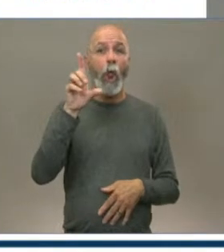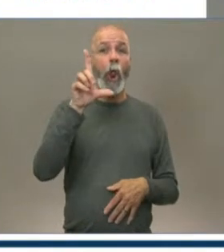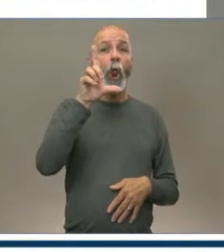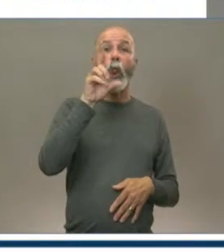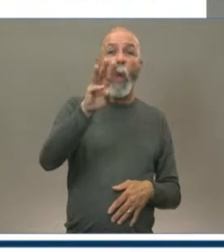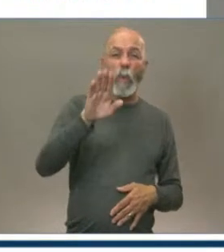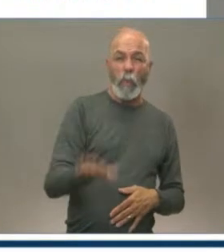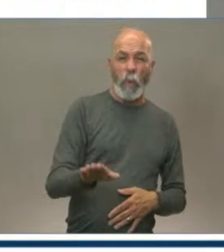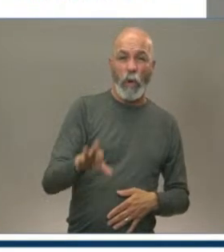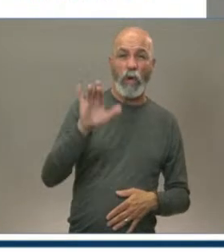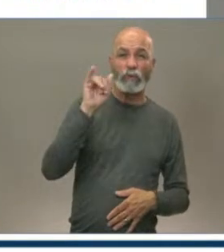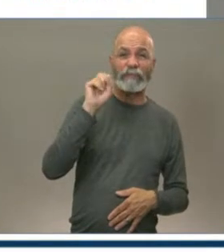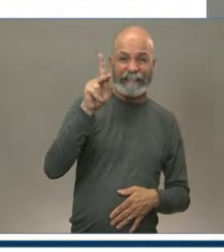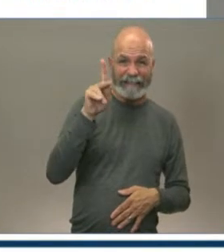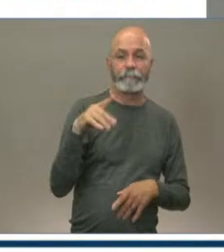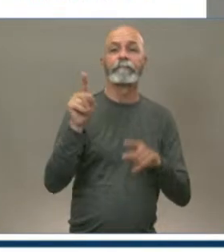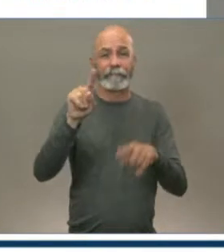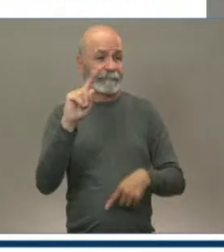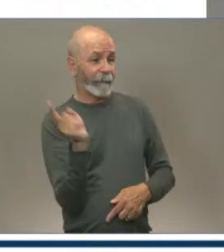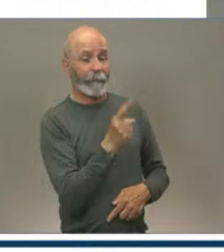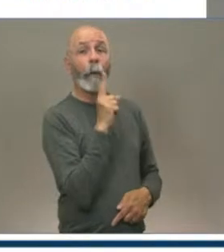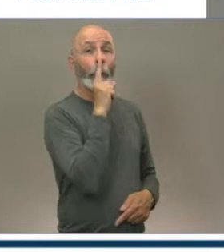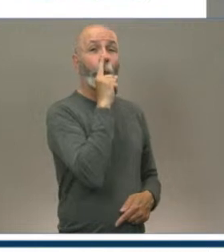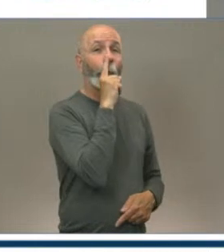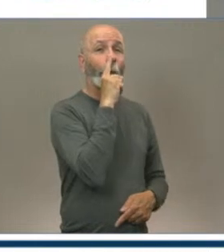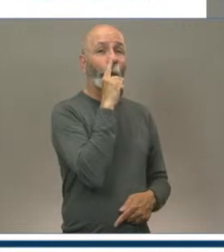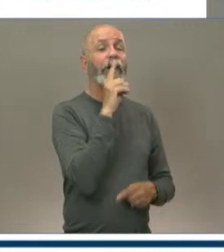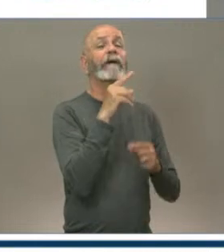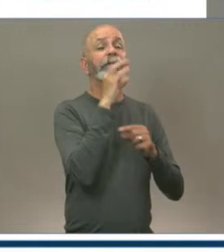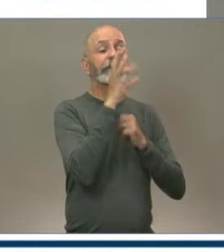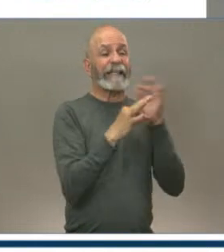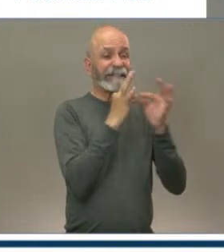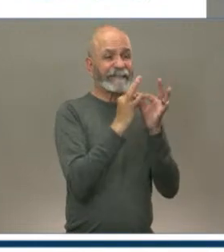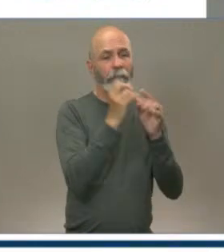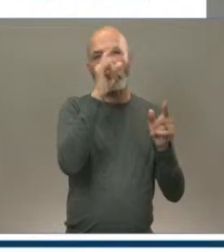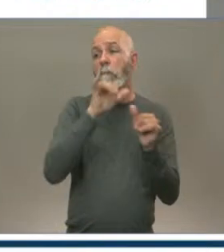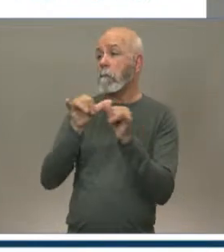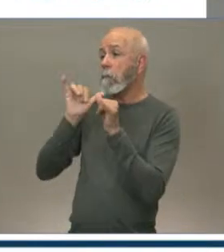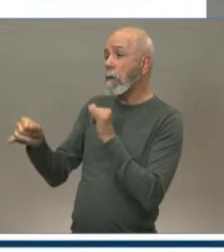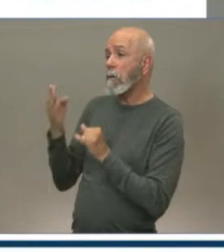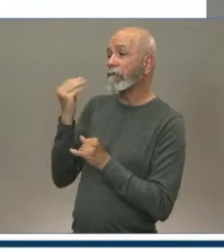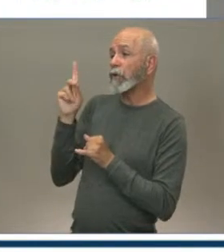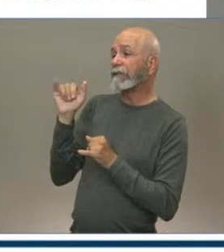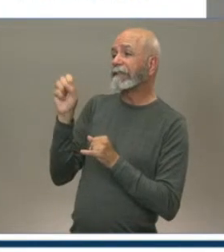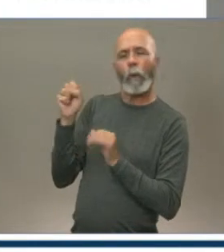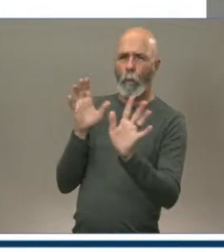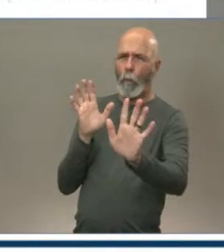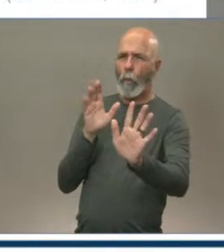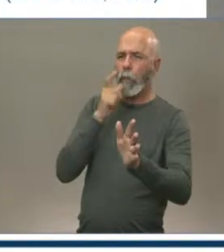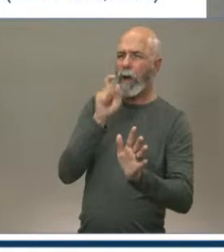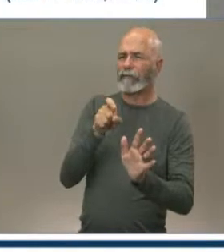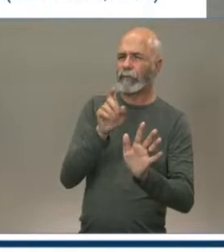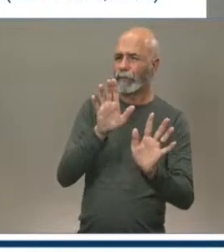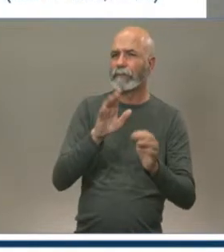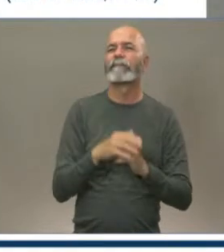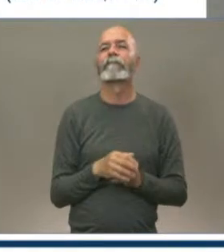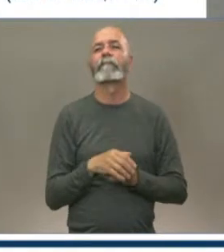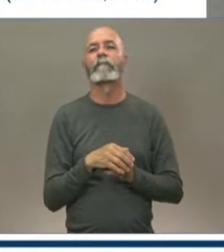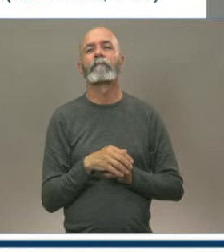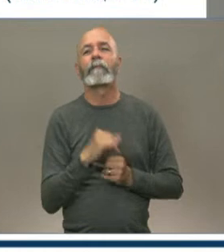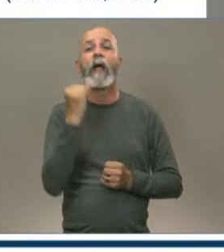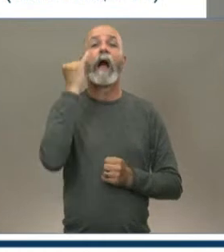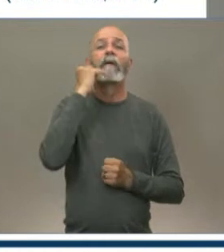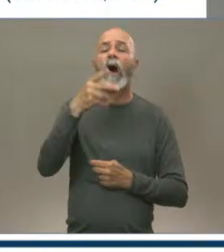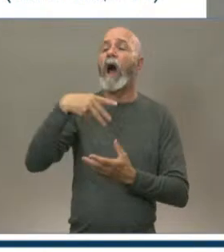The message is, especially in the Halifax area, if you are out and about in the community at all, assume you may have been exposed